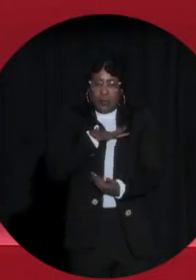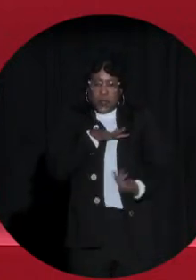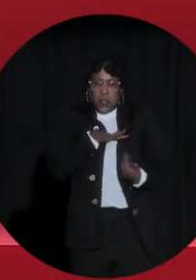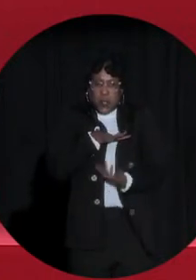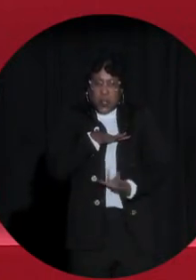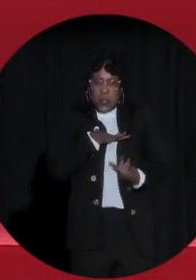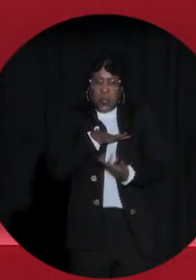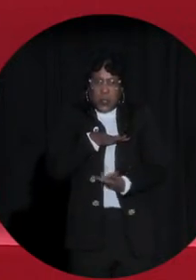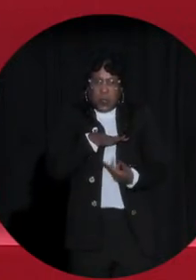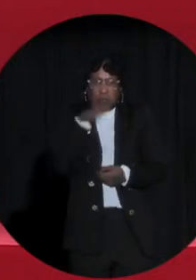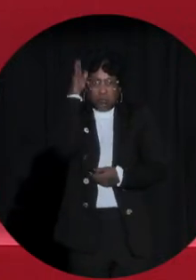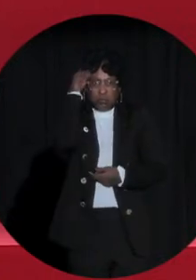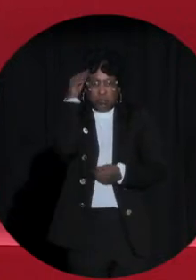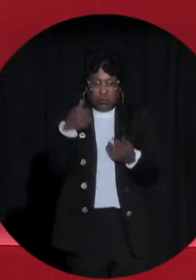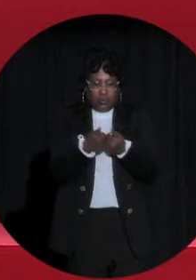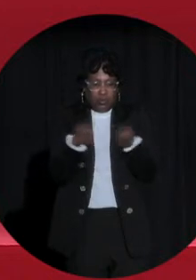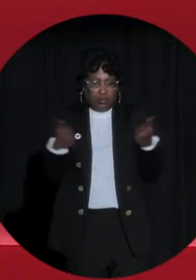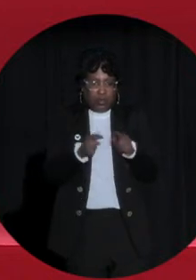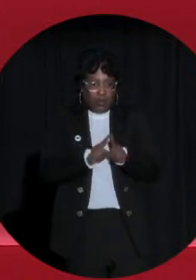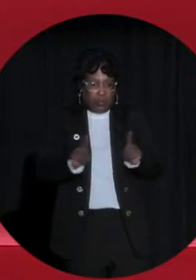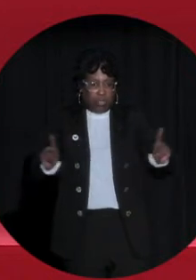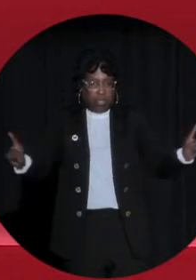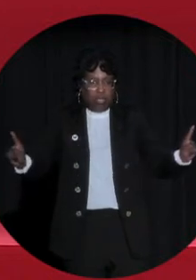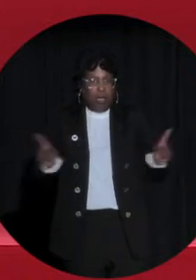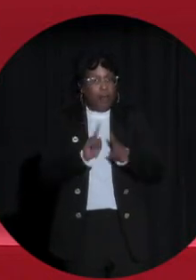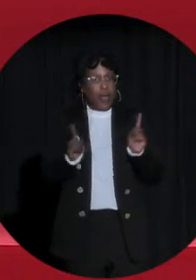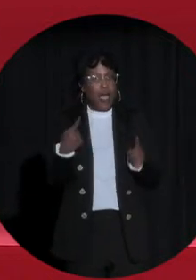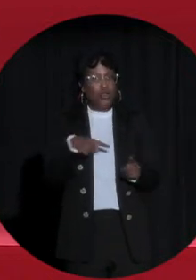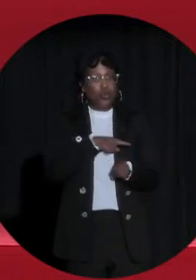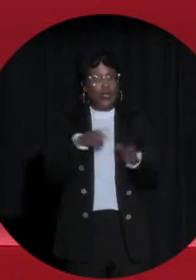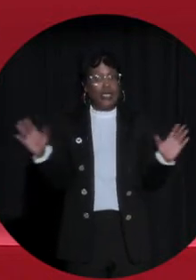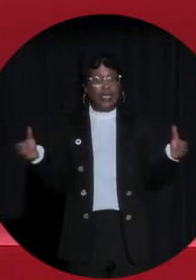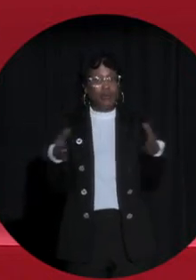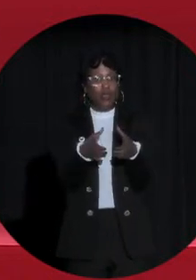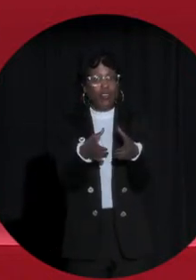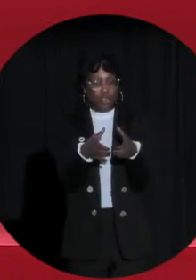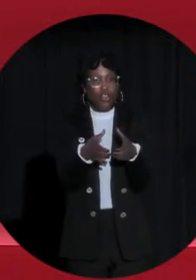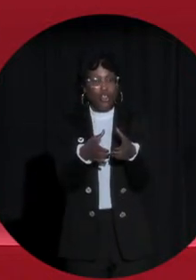way we worked as one community to fight back.